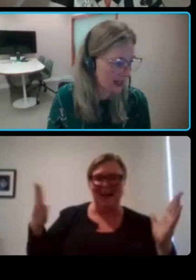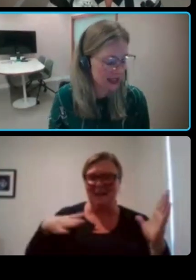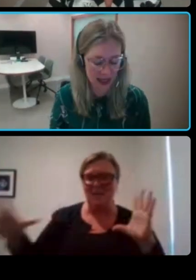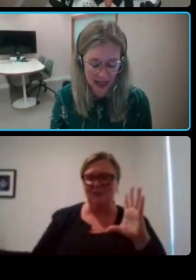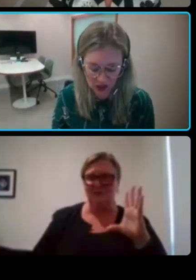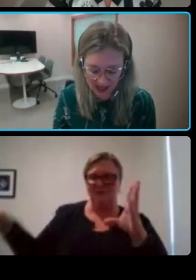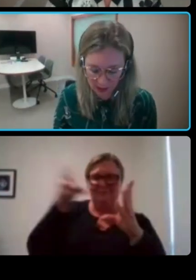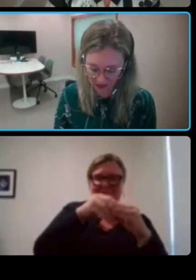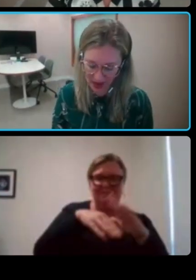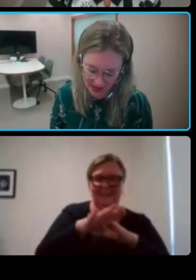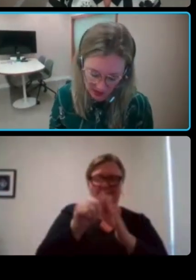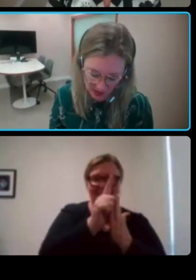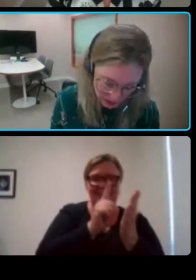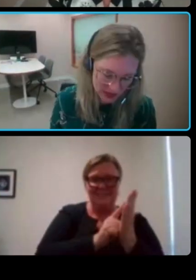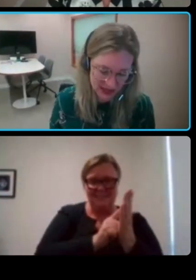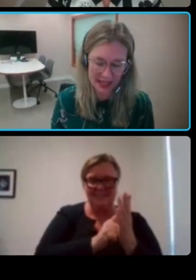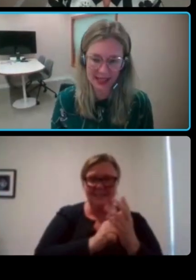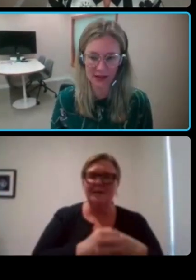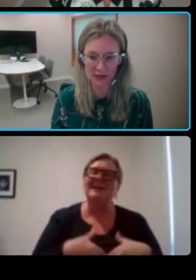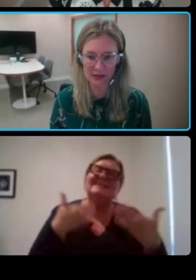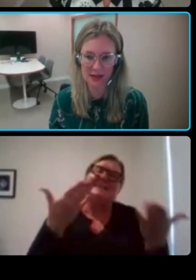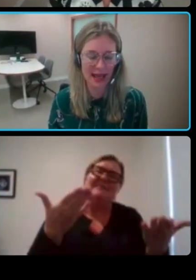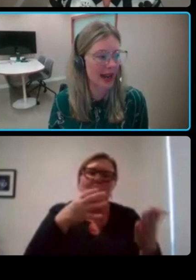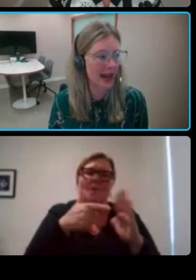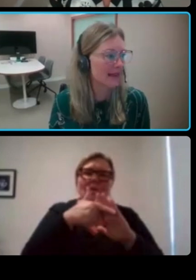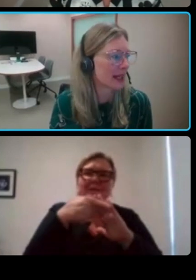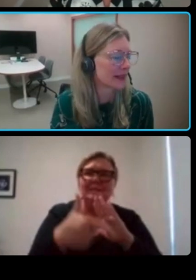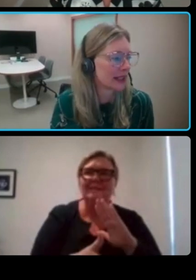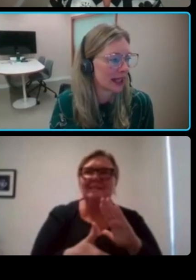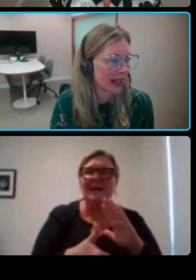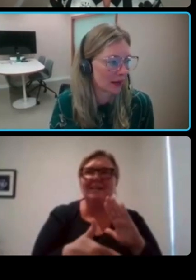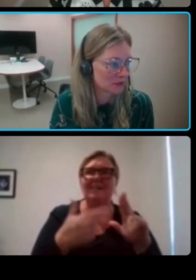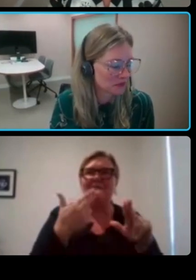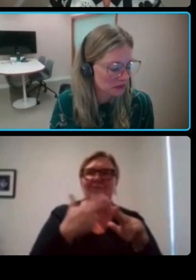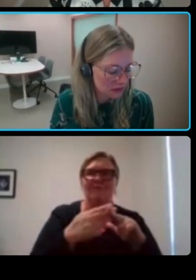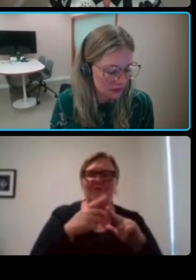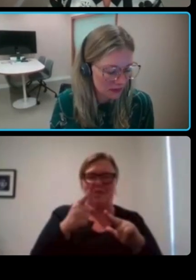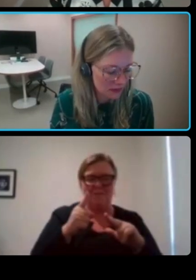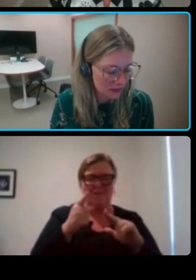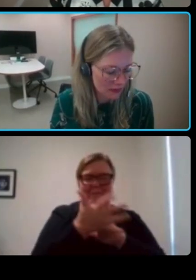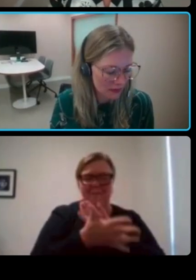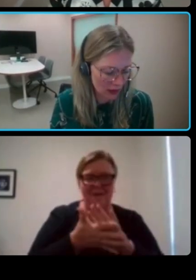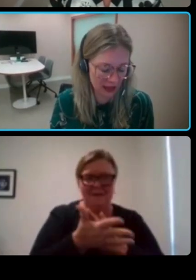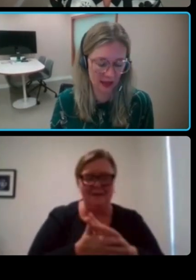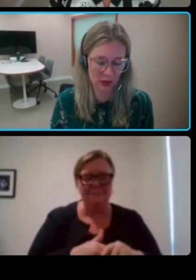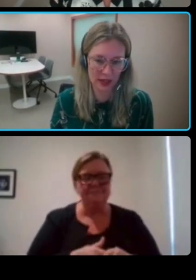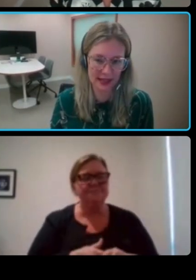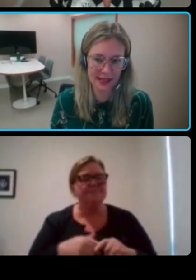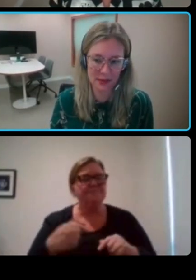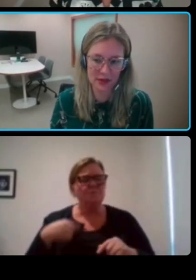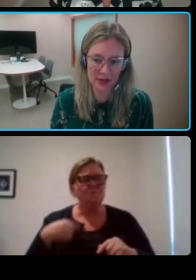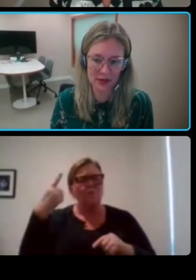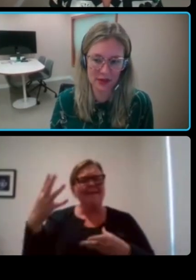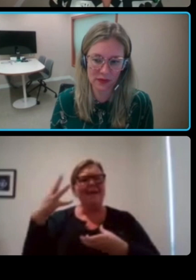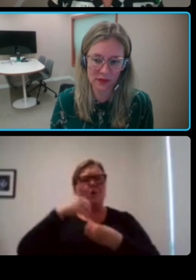Care Act. And just to provide sort of a bit more detail to that answer, we think that including